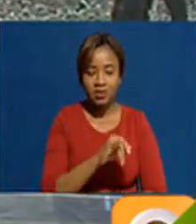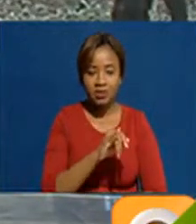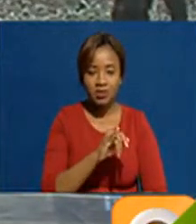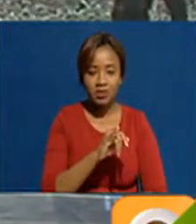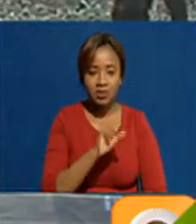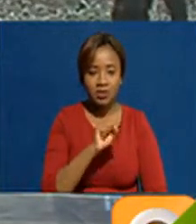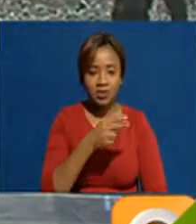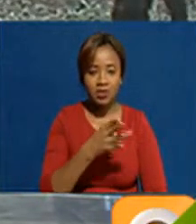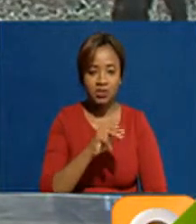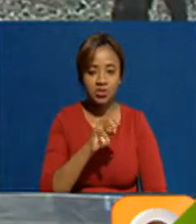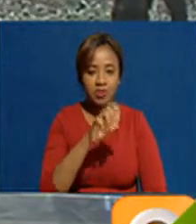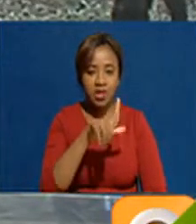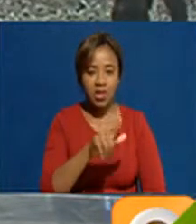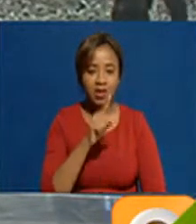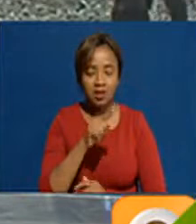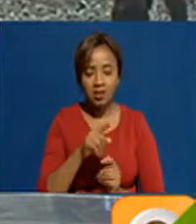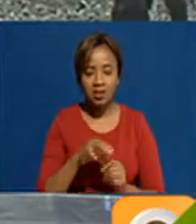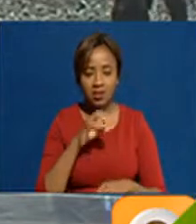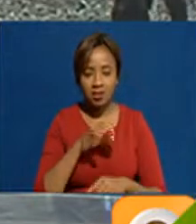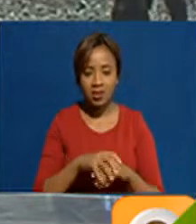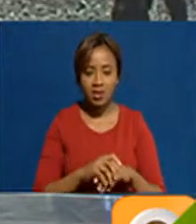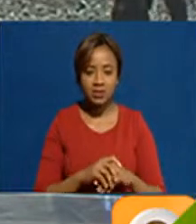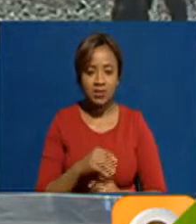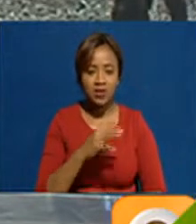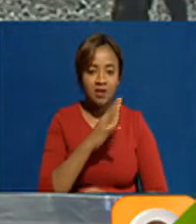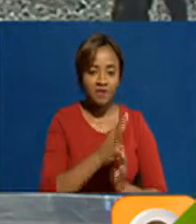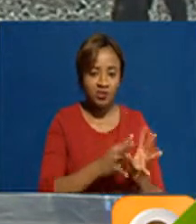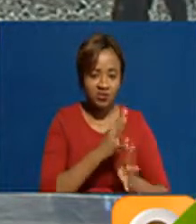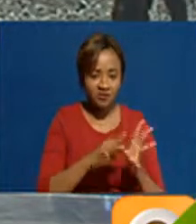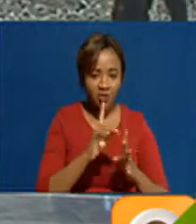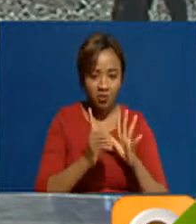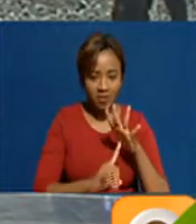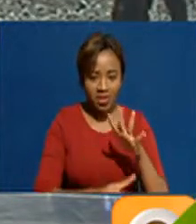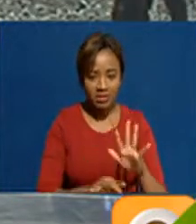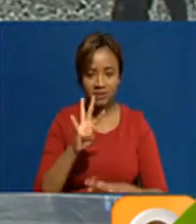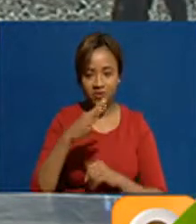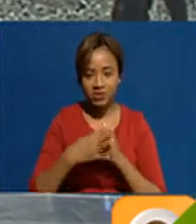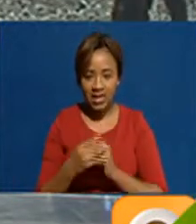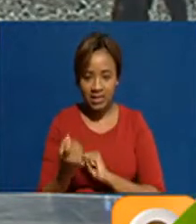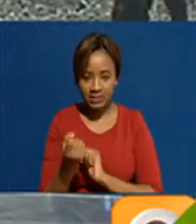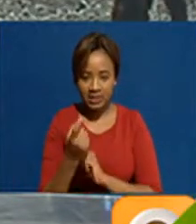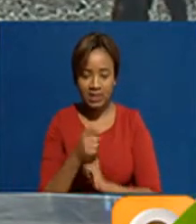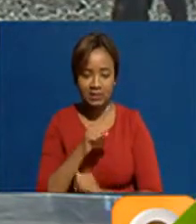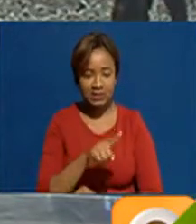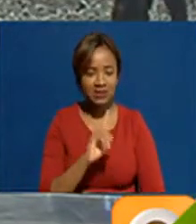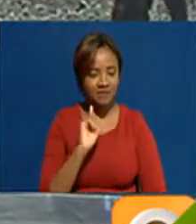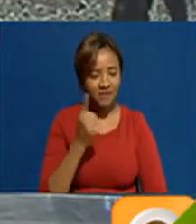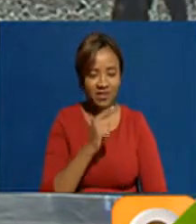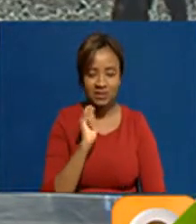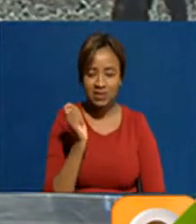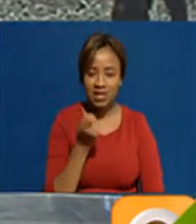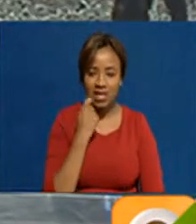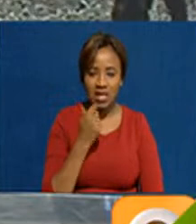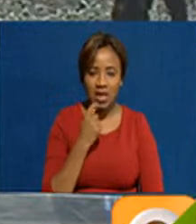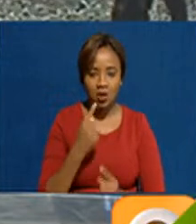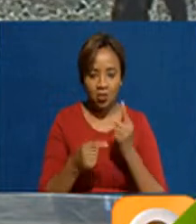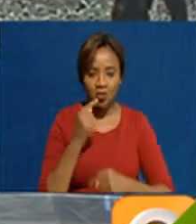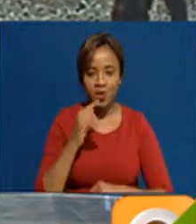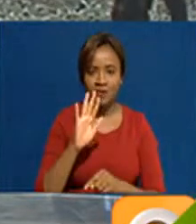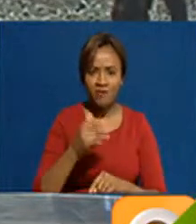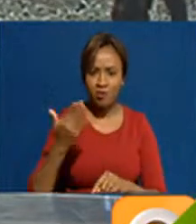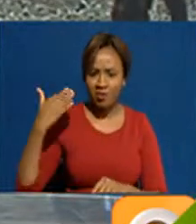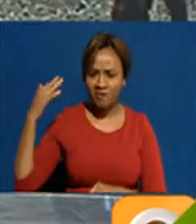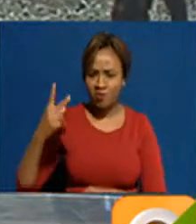the title, clocking 24 minutes 49 seconds and becomes the first Kenyan to do so since 2011, when